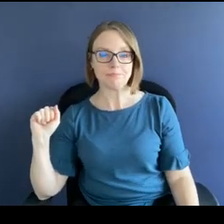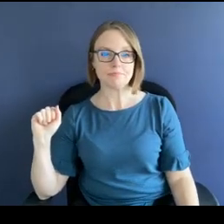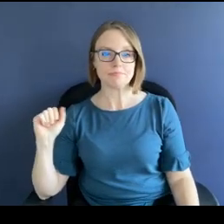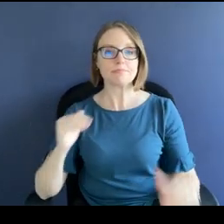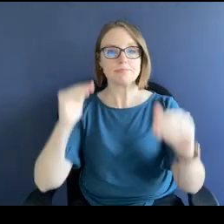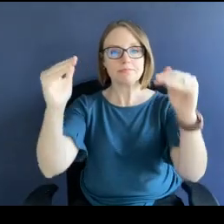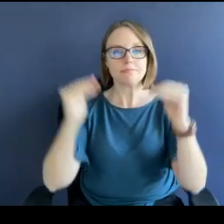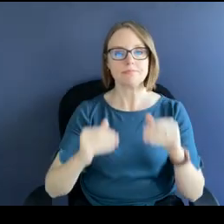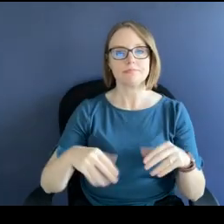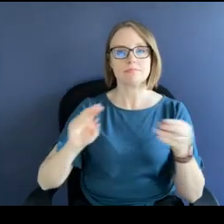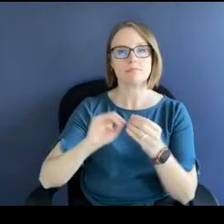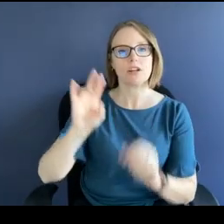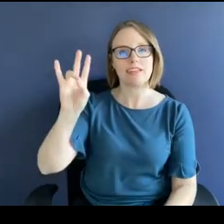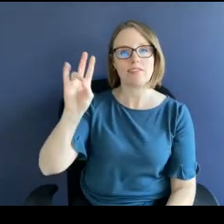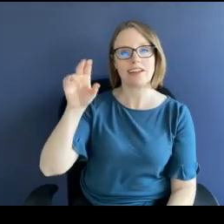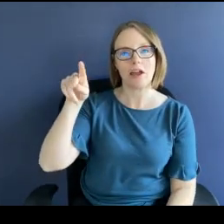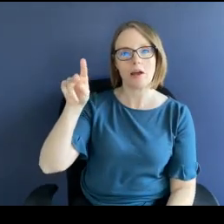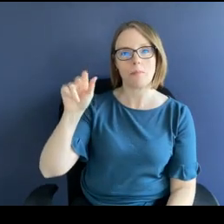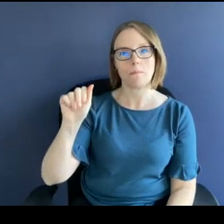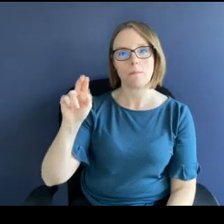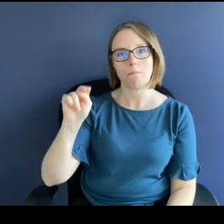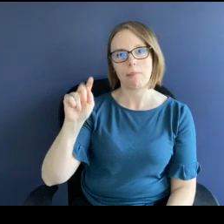Topic 7, pantries.